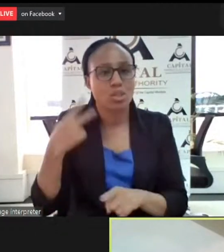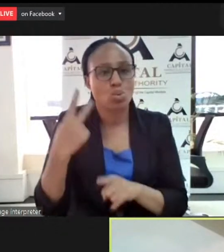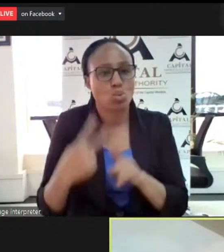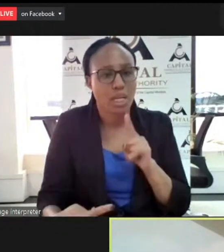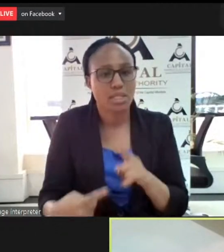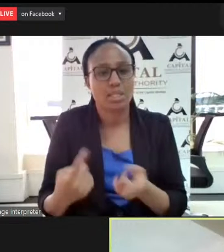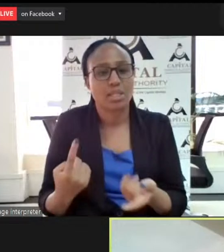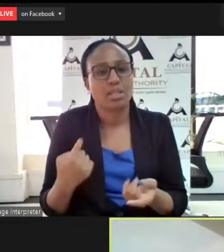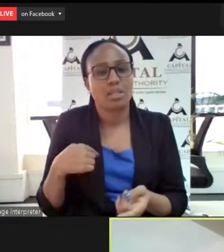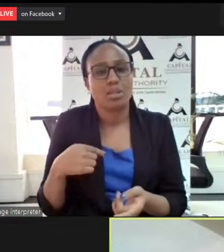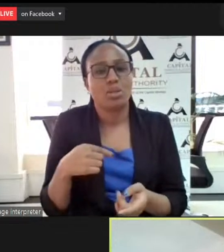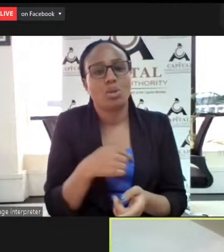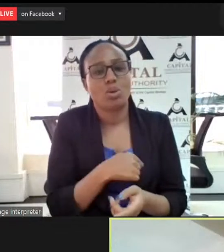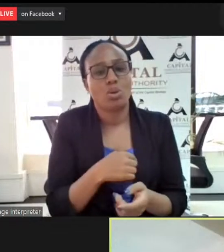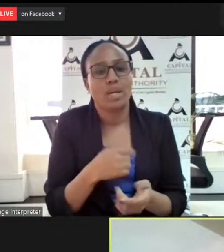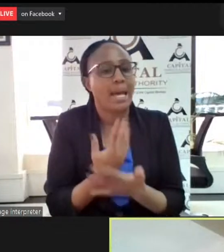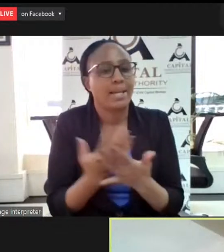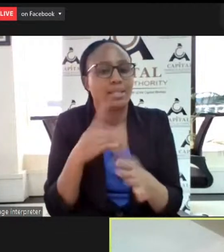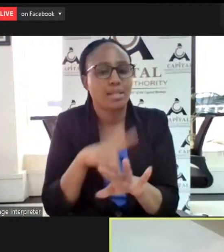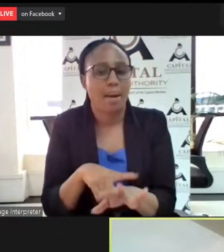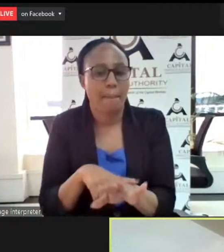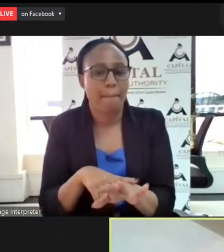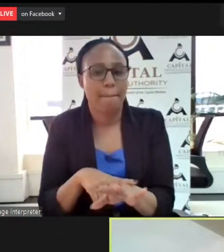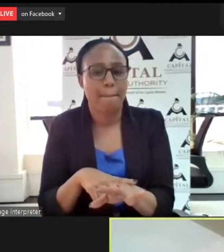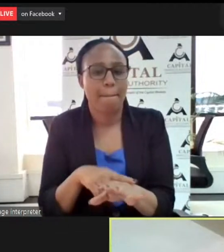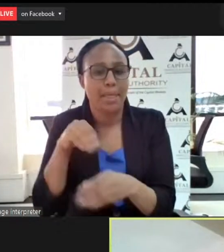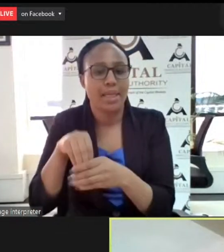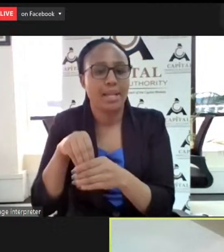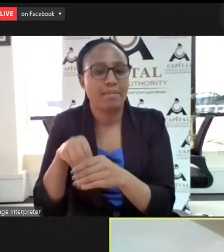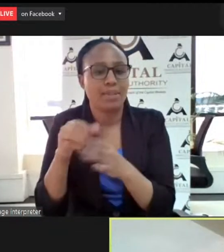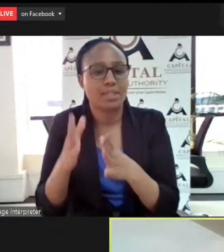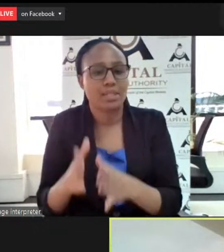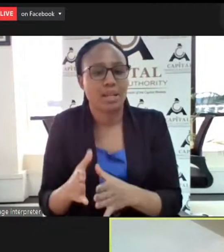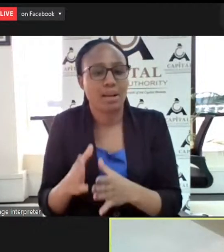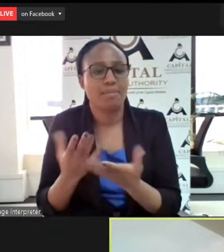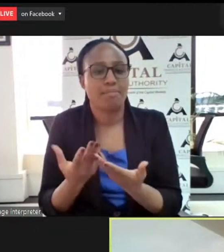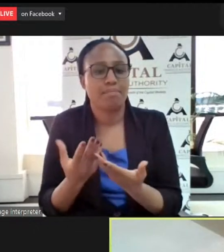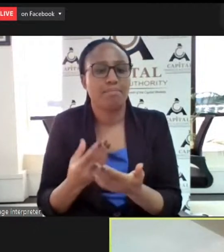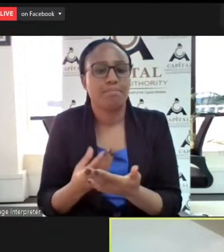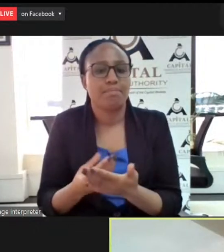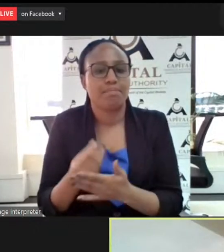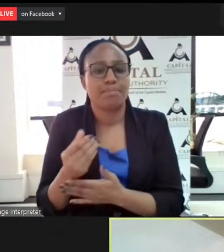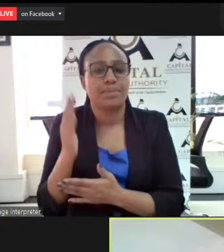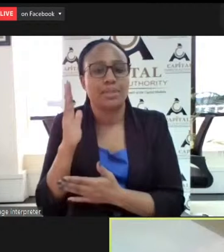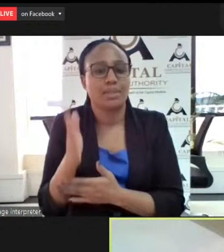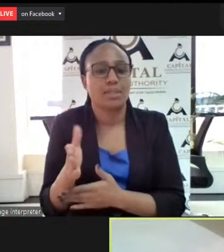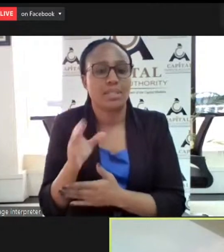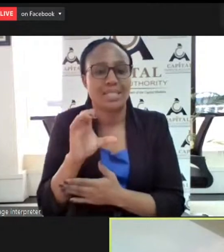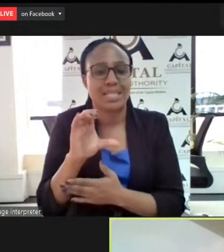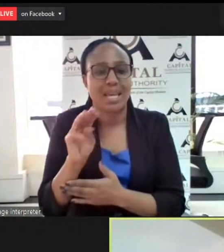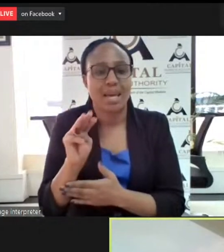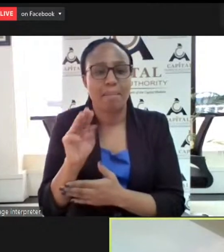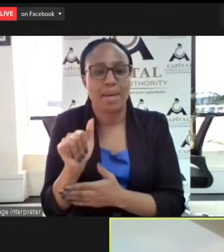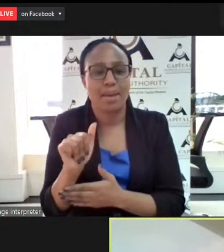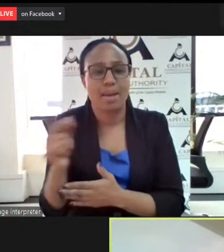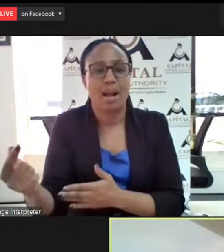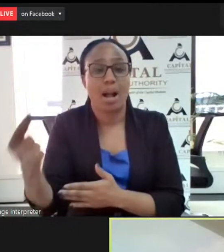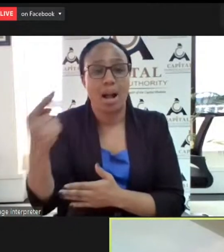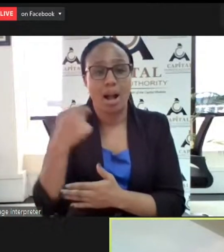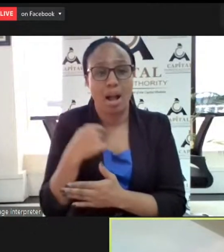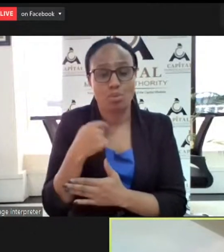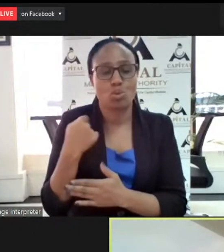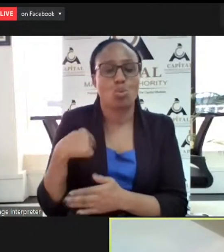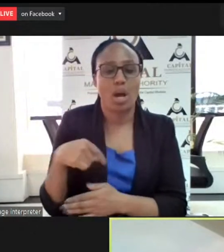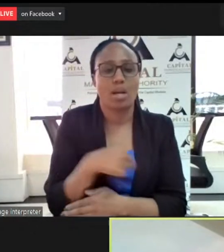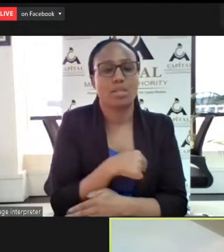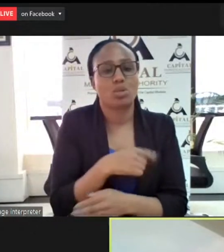and anytime an investor complains directly to CMA comes to us to actually deal